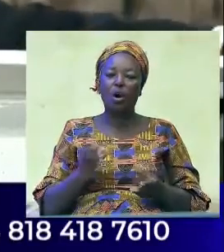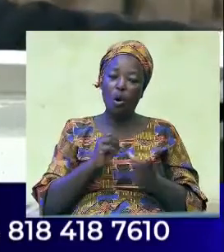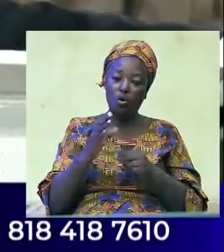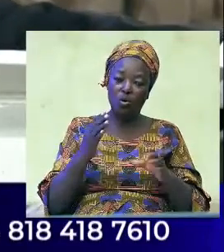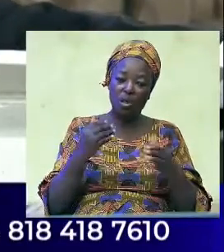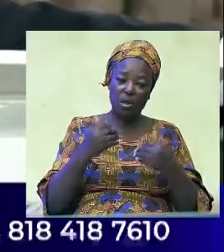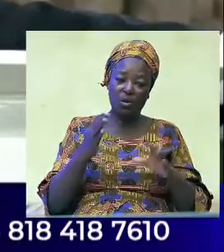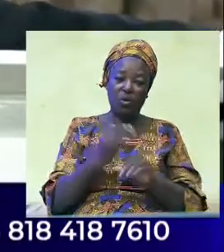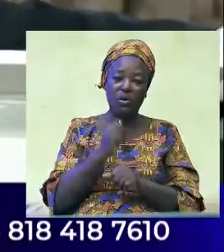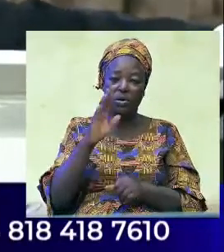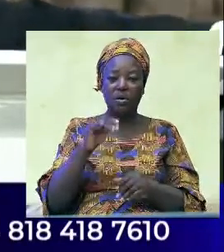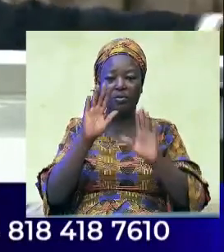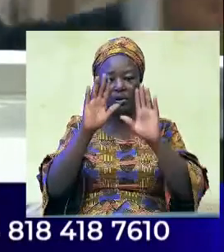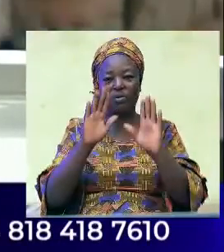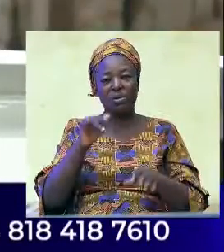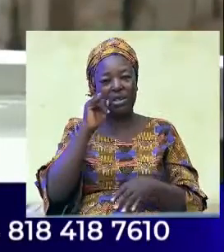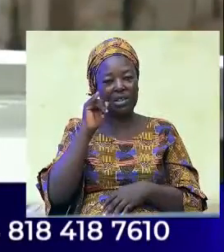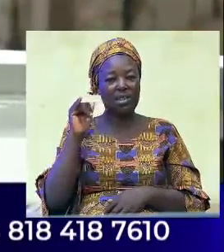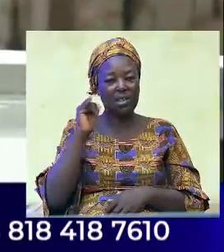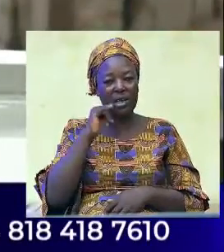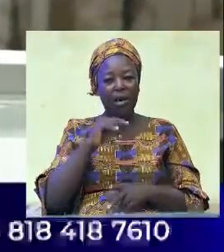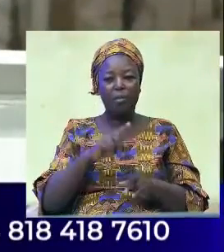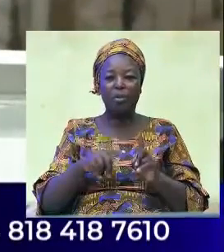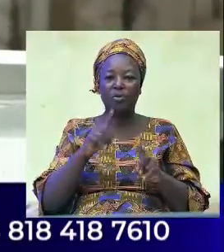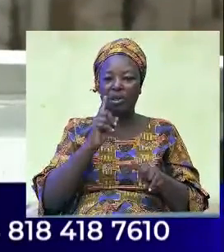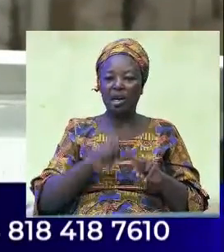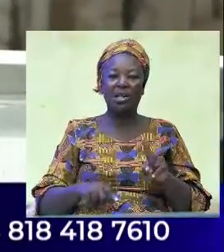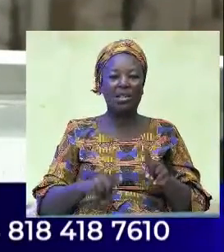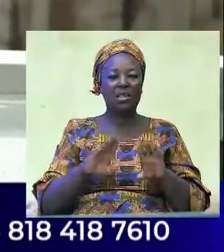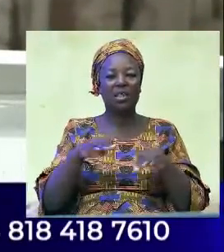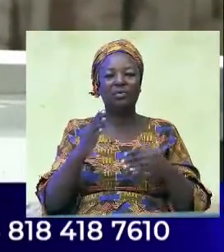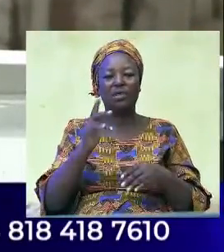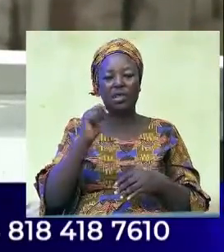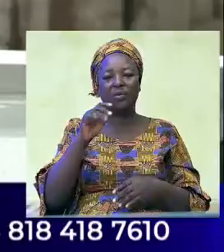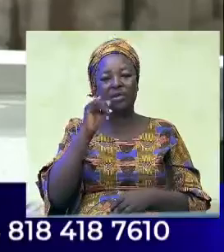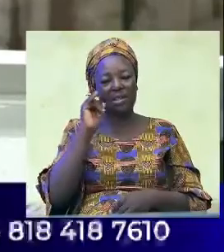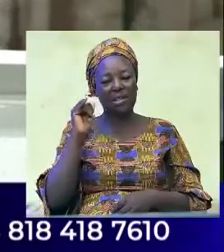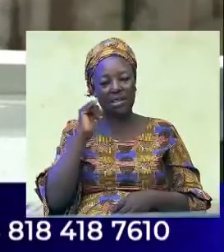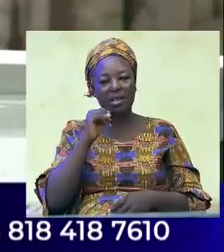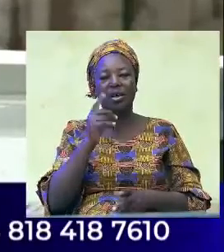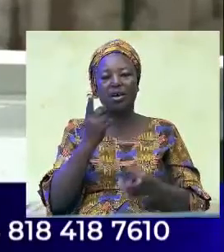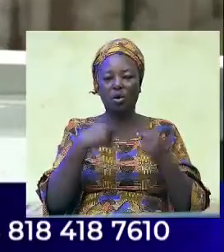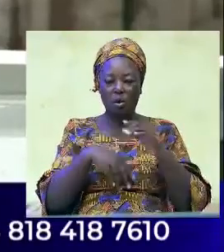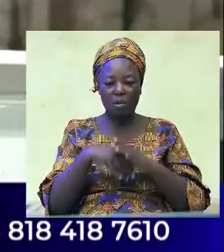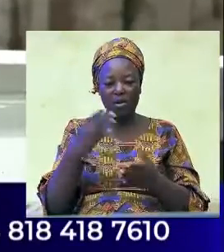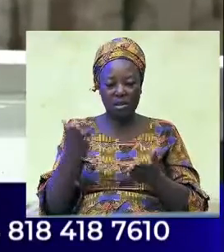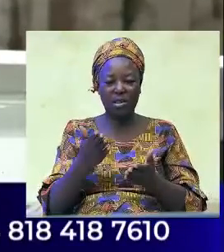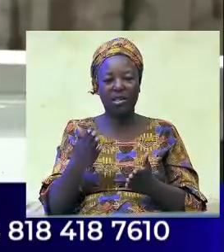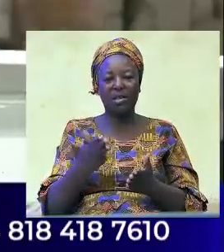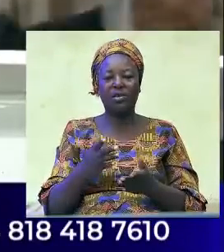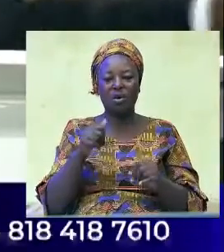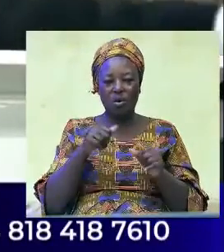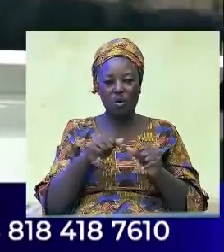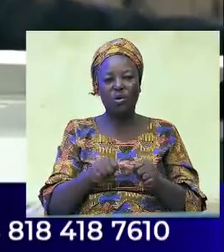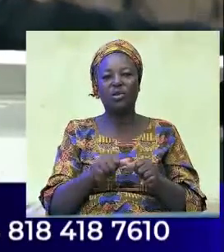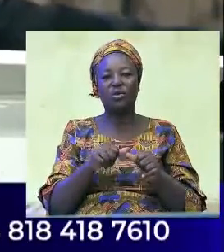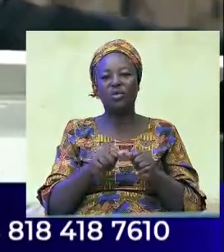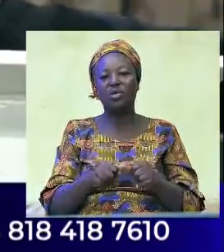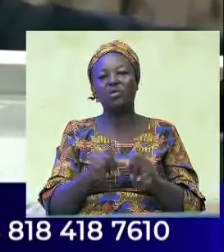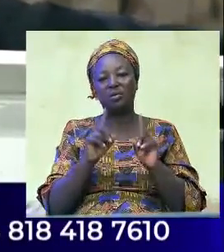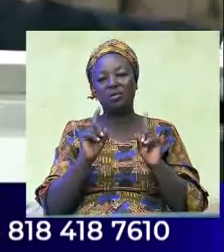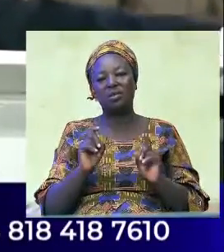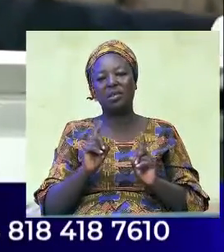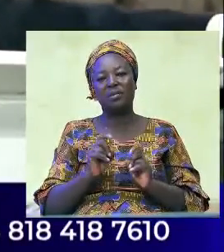Come out here. Or you got your miracle yesterday and you are not able to give your testimony. Come out